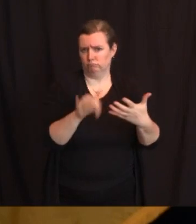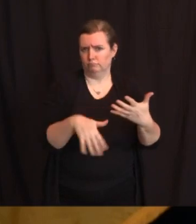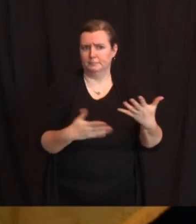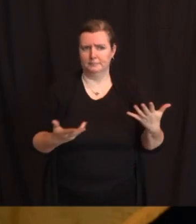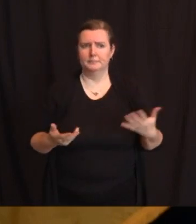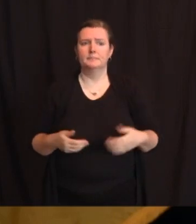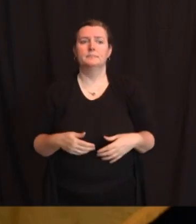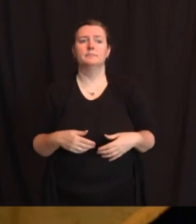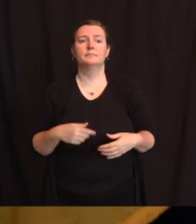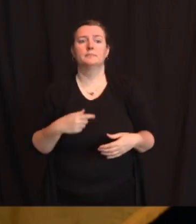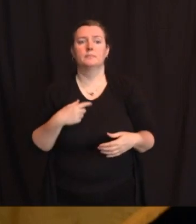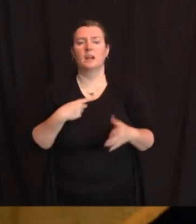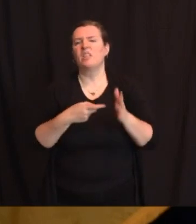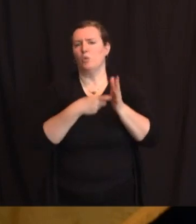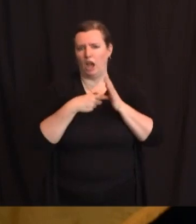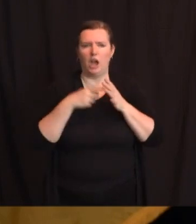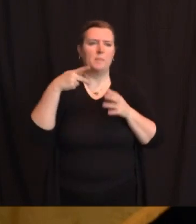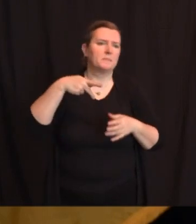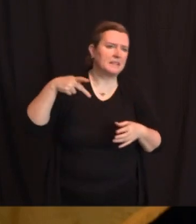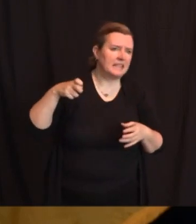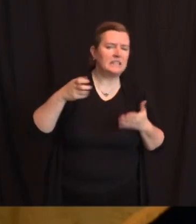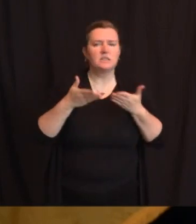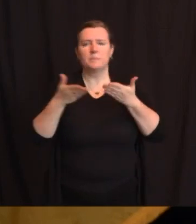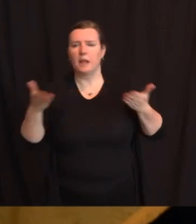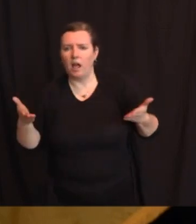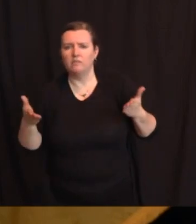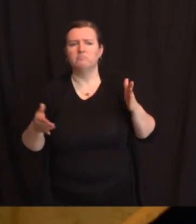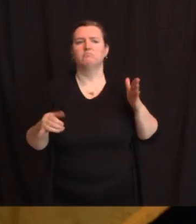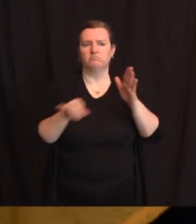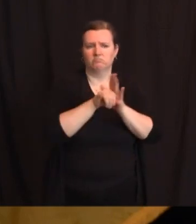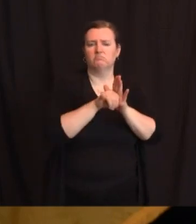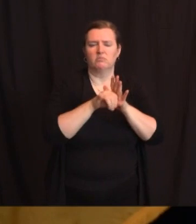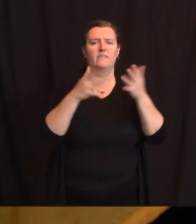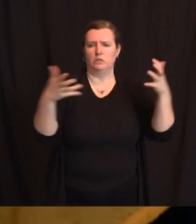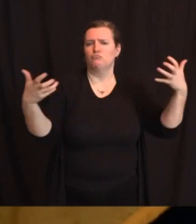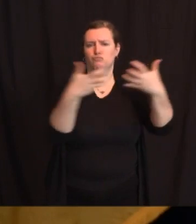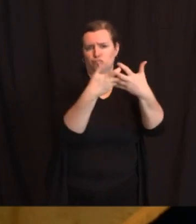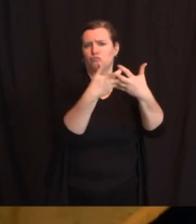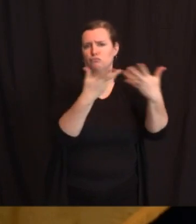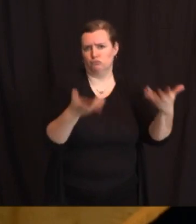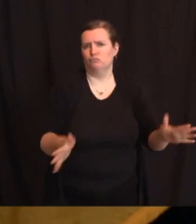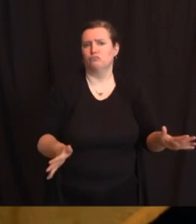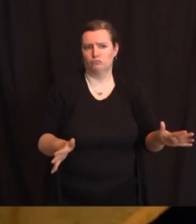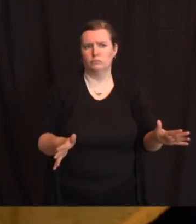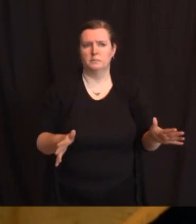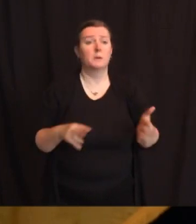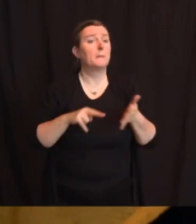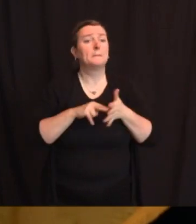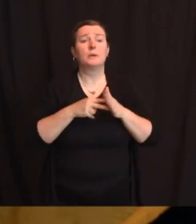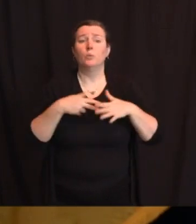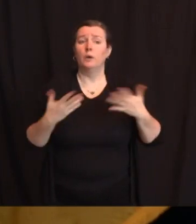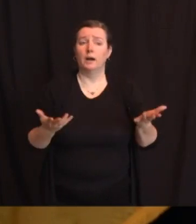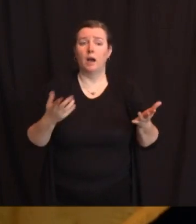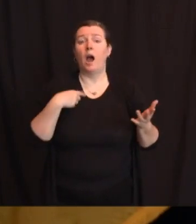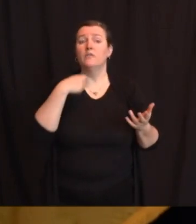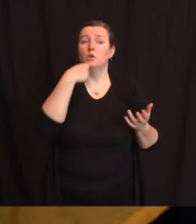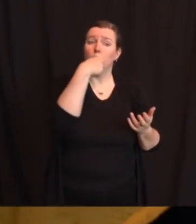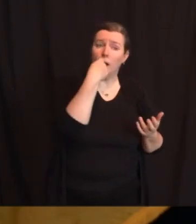are identified. The method of collection includes the oropharyngeal and nasopharyngeal